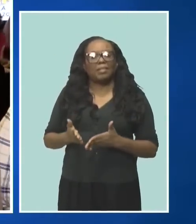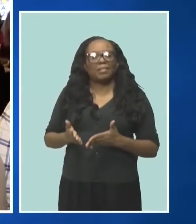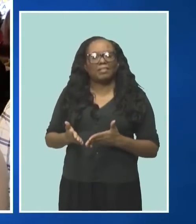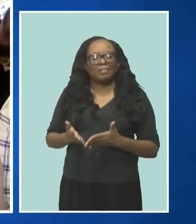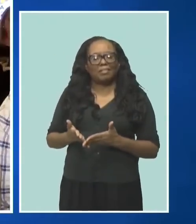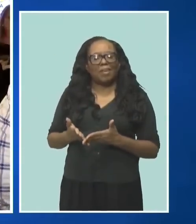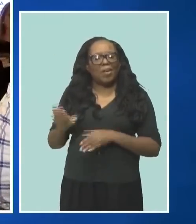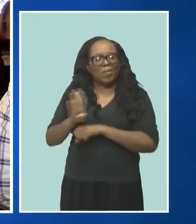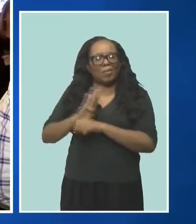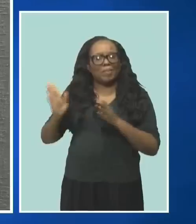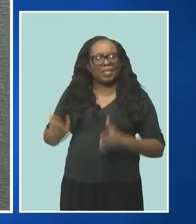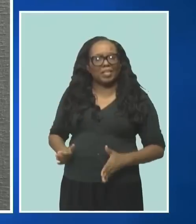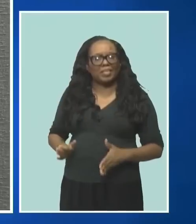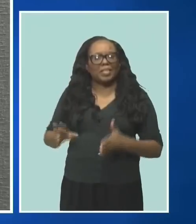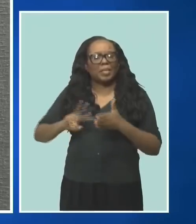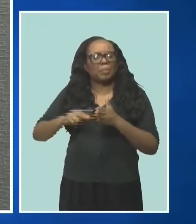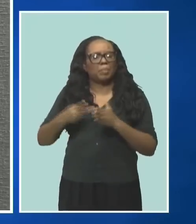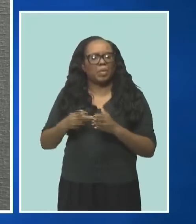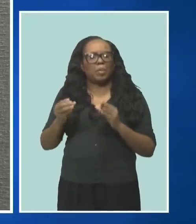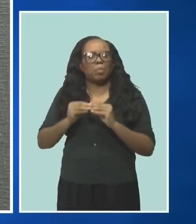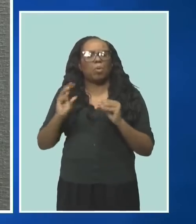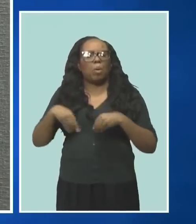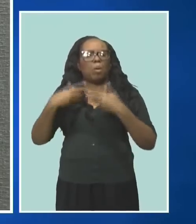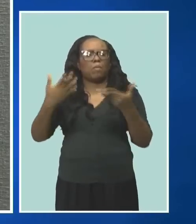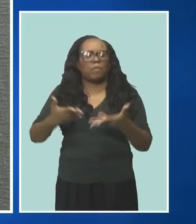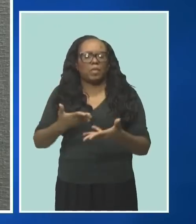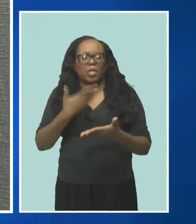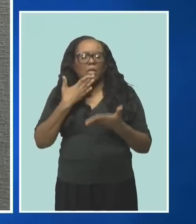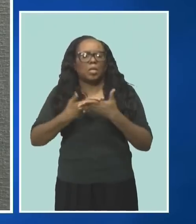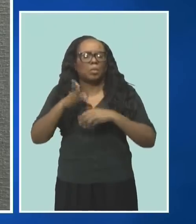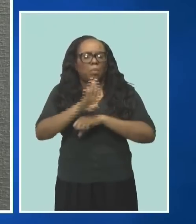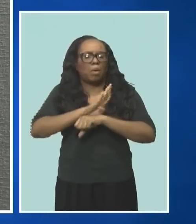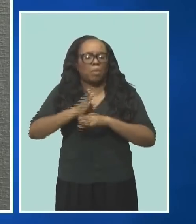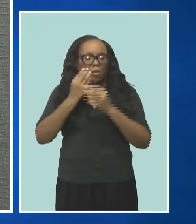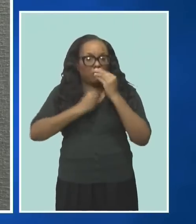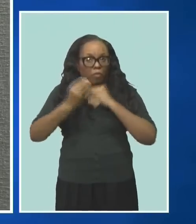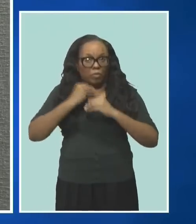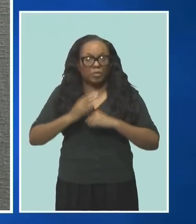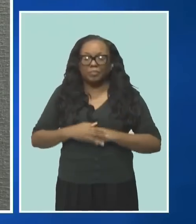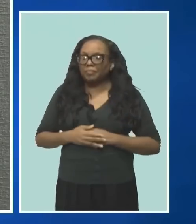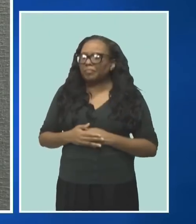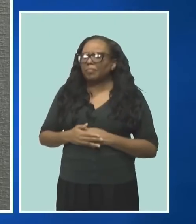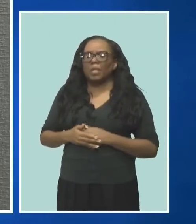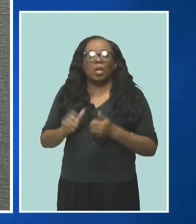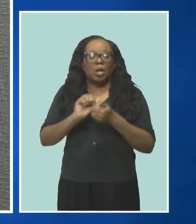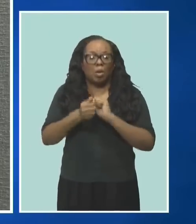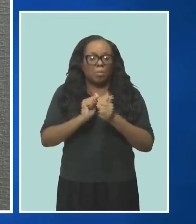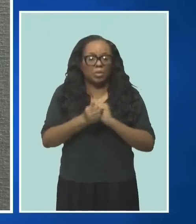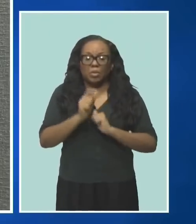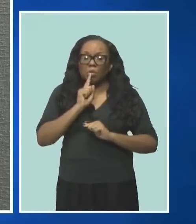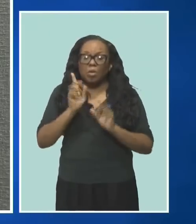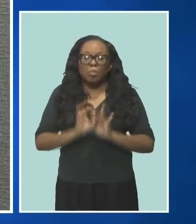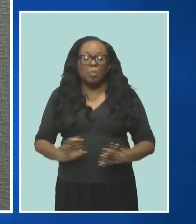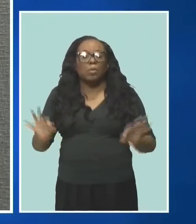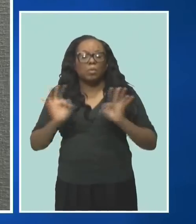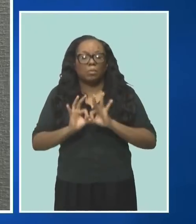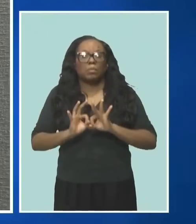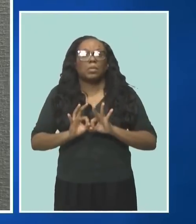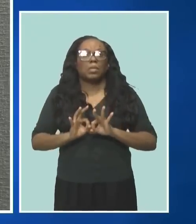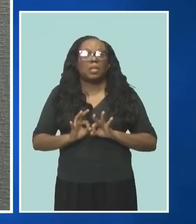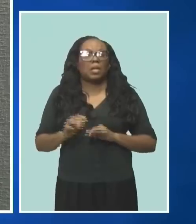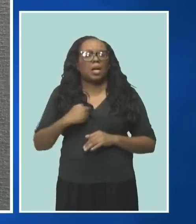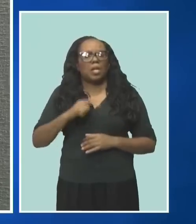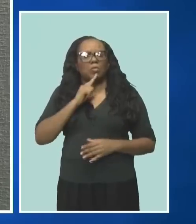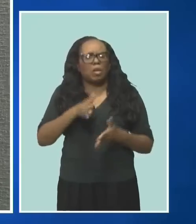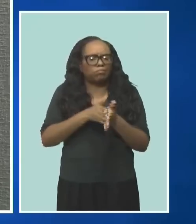local dishes. I think that's why these competitions are important, because that's where I really got my passion for not just